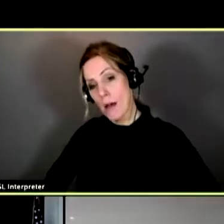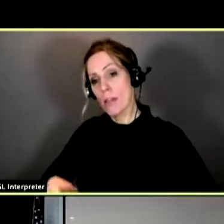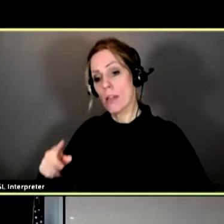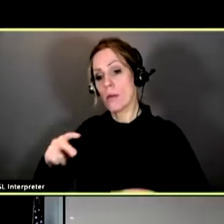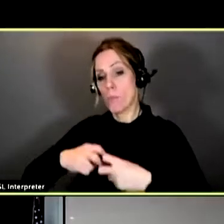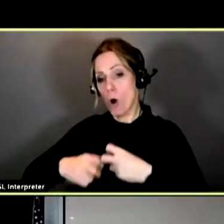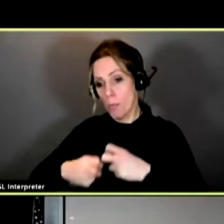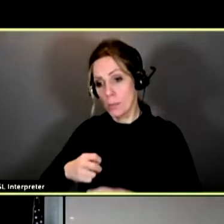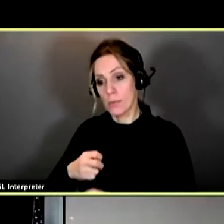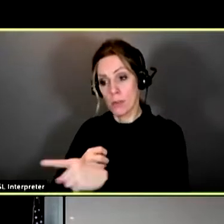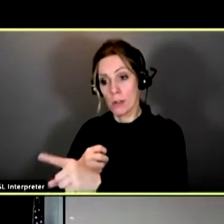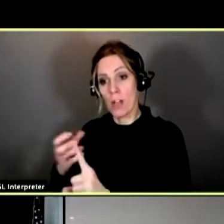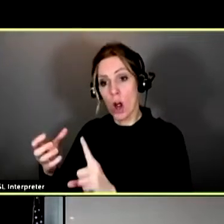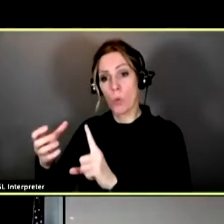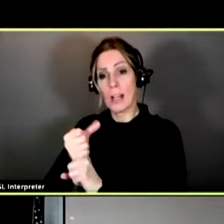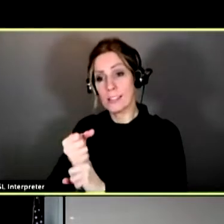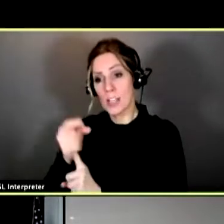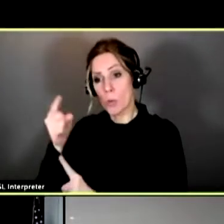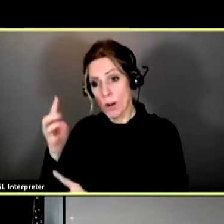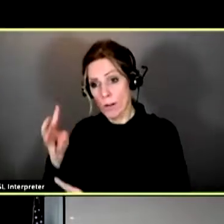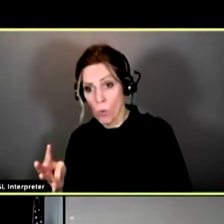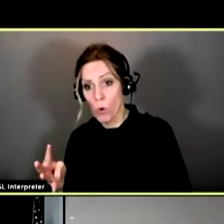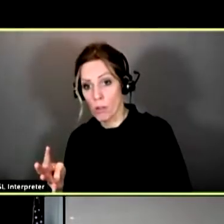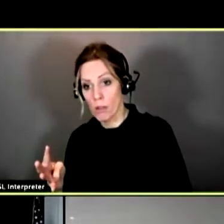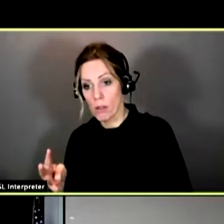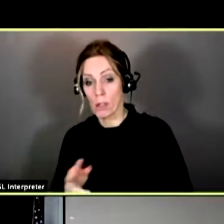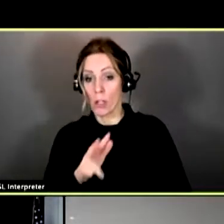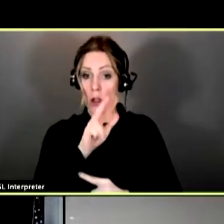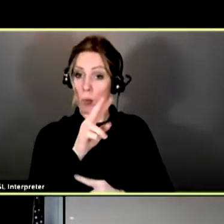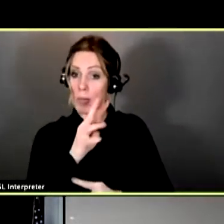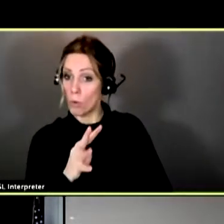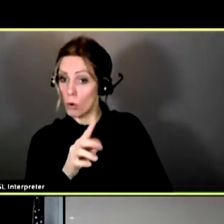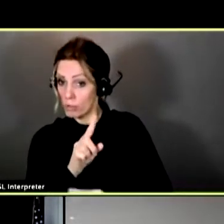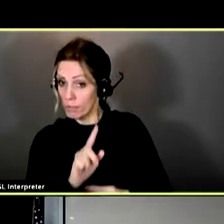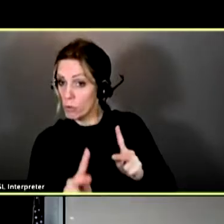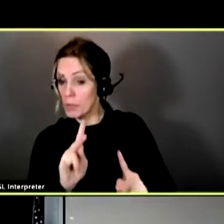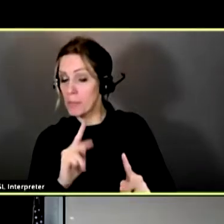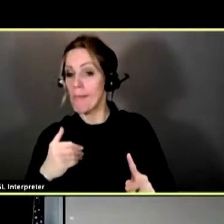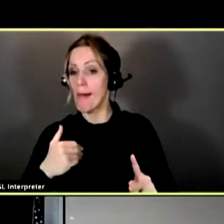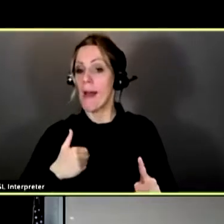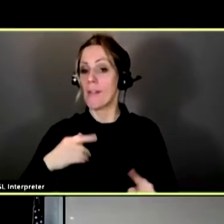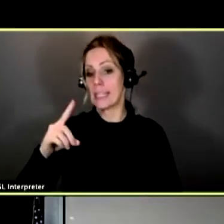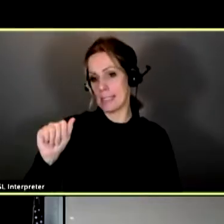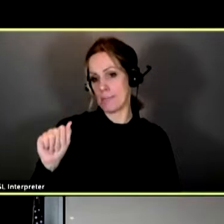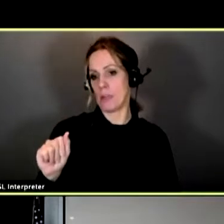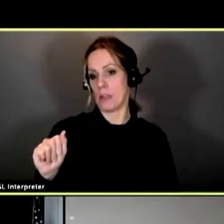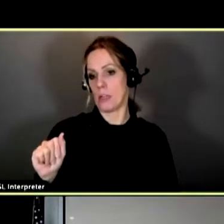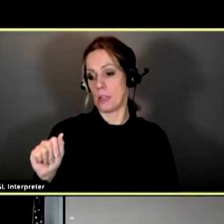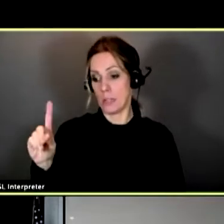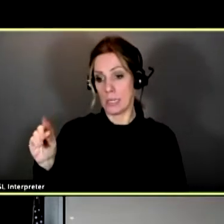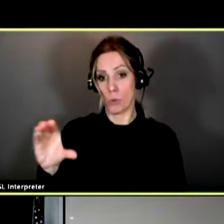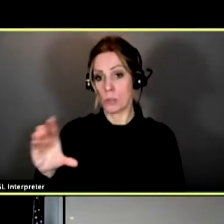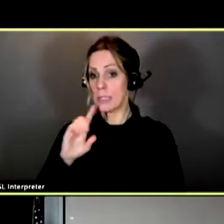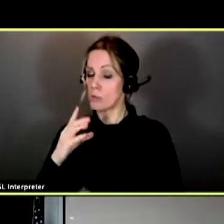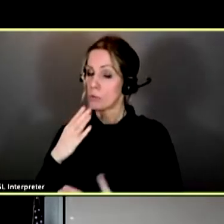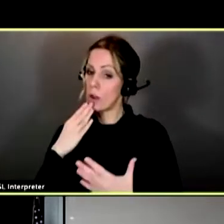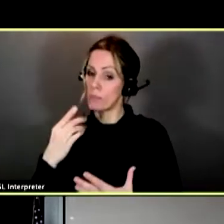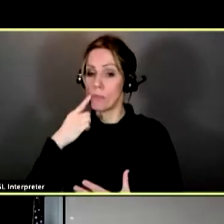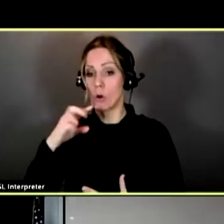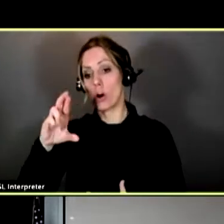and three quarters of JJS involved youth have a disability. The DLC is grateful for the REPC's focus